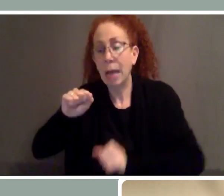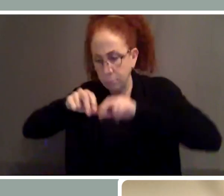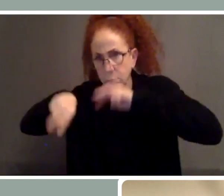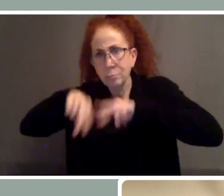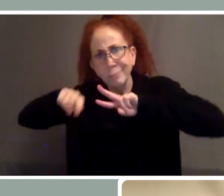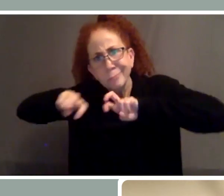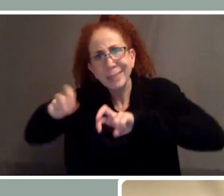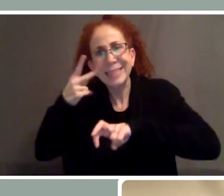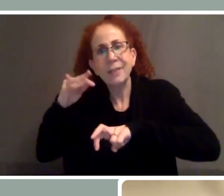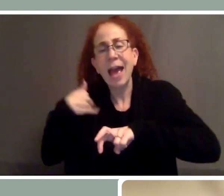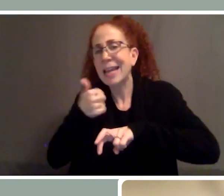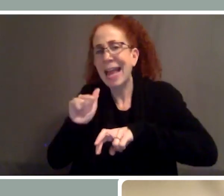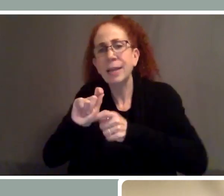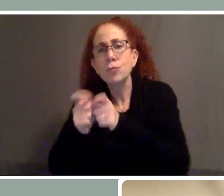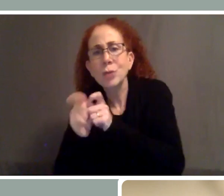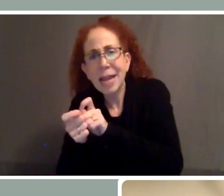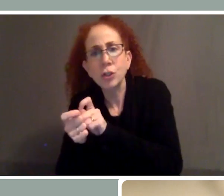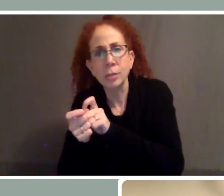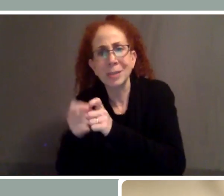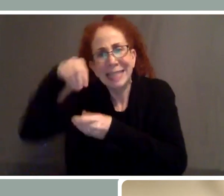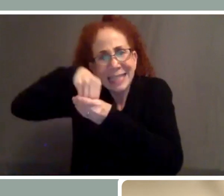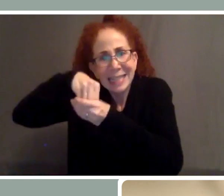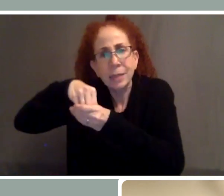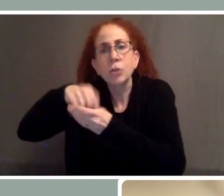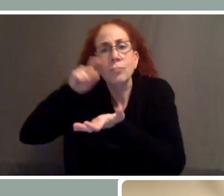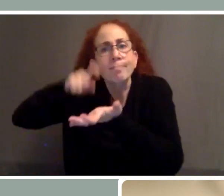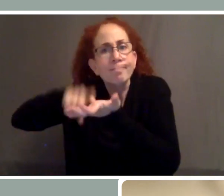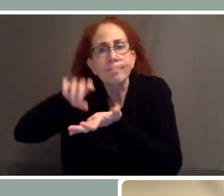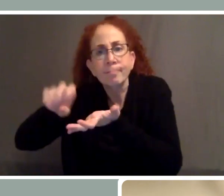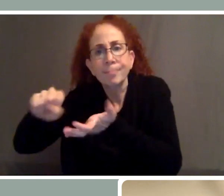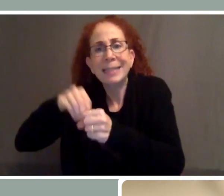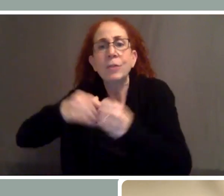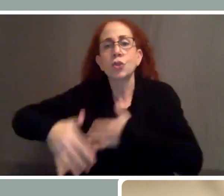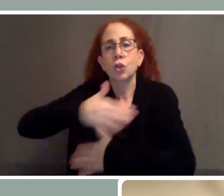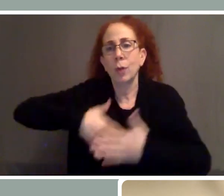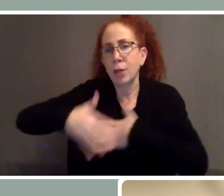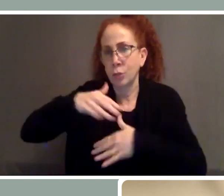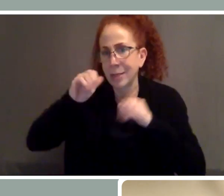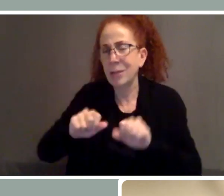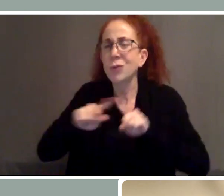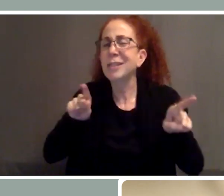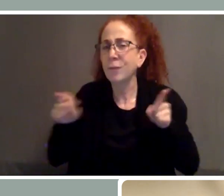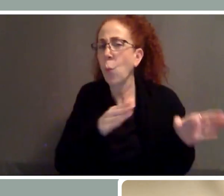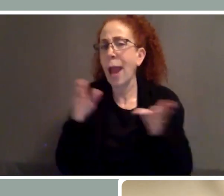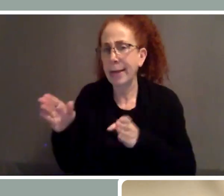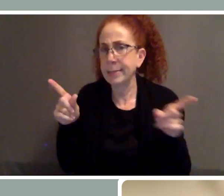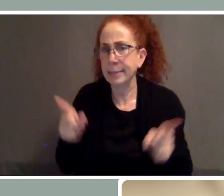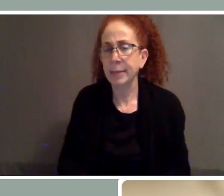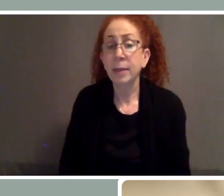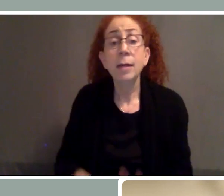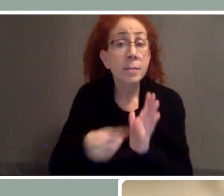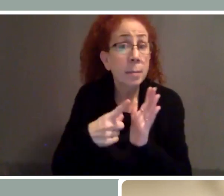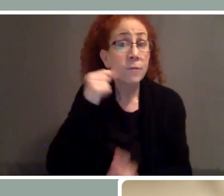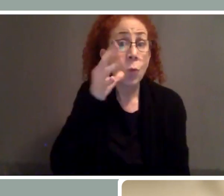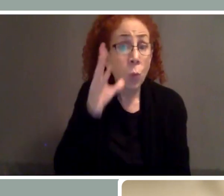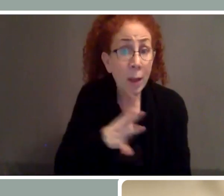has mutations or changes within it that they can detect in the circulation. So there are different ways to do that. So sometimes for women, particularly